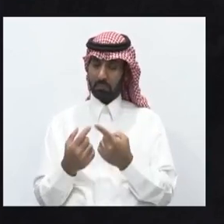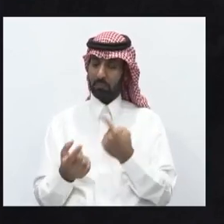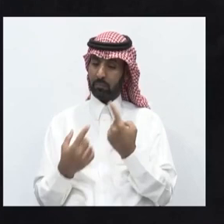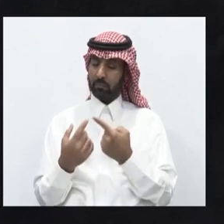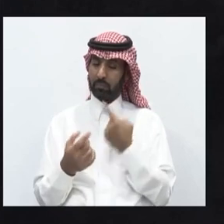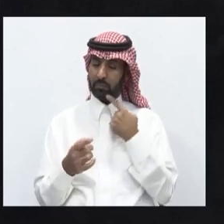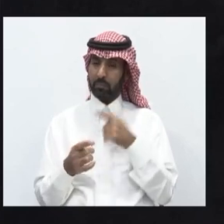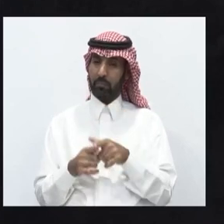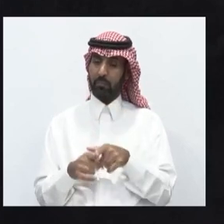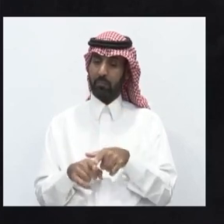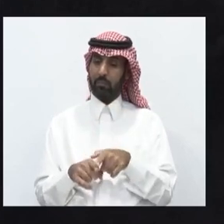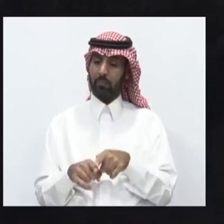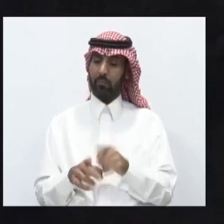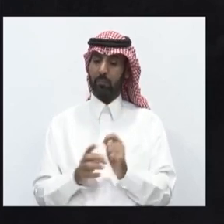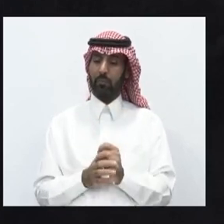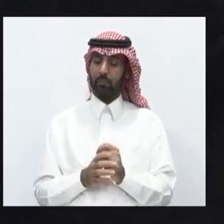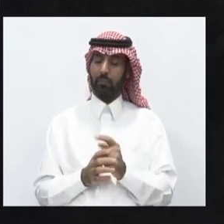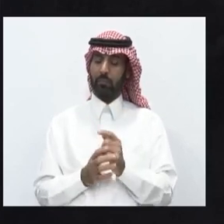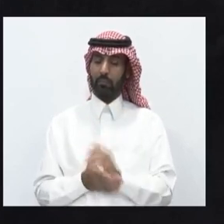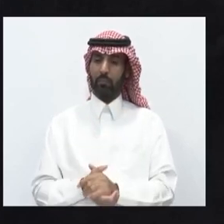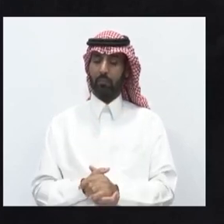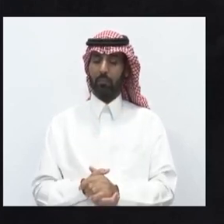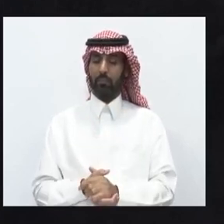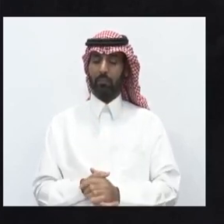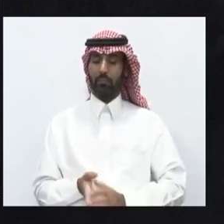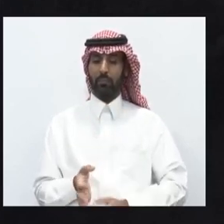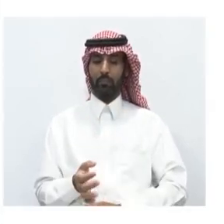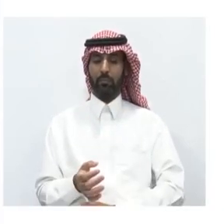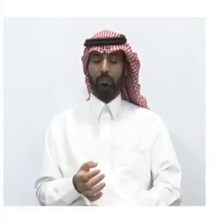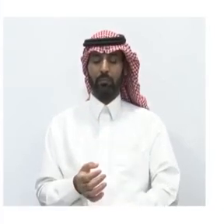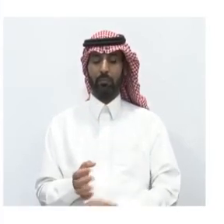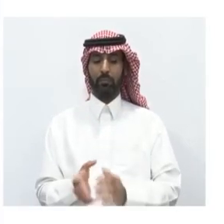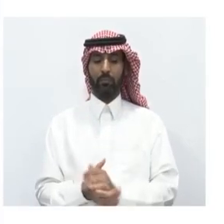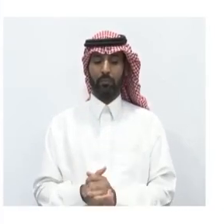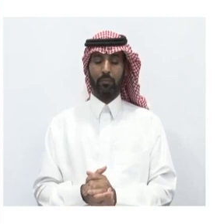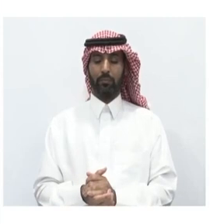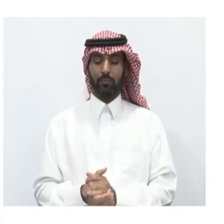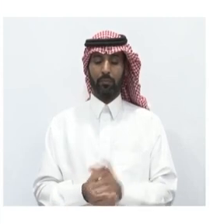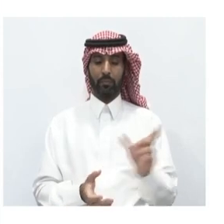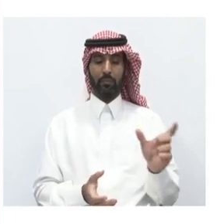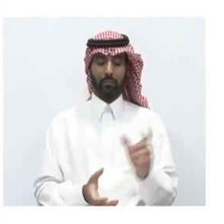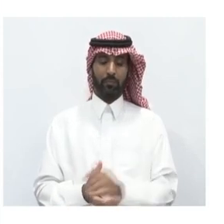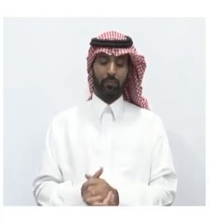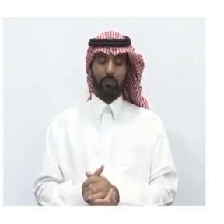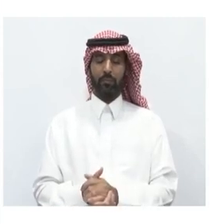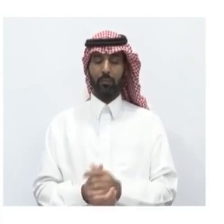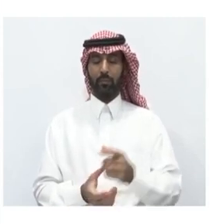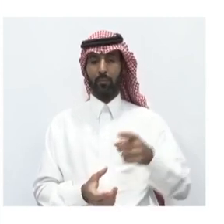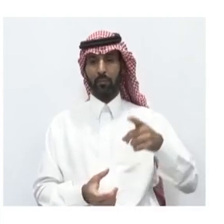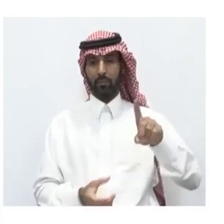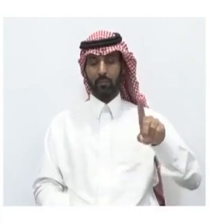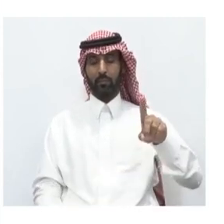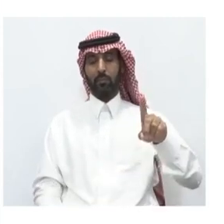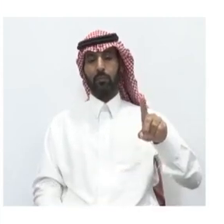speak with your friends, your colleagues. So the expressions drag and